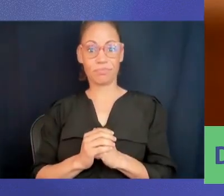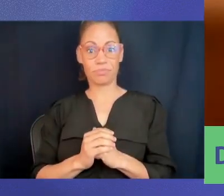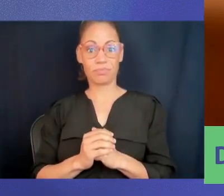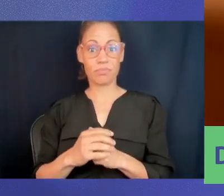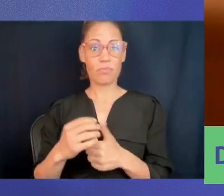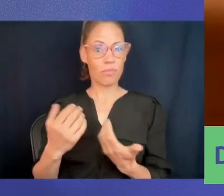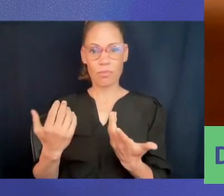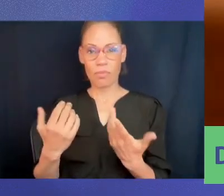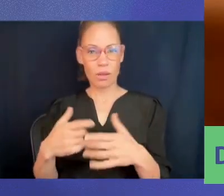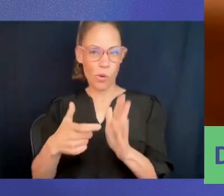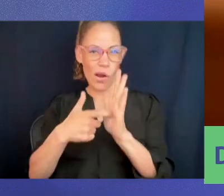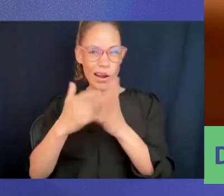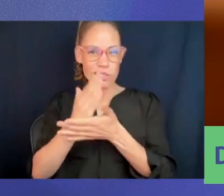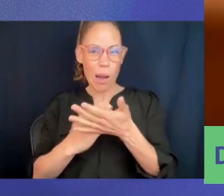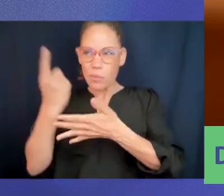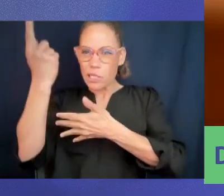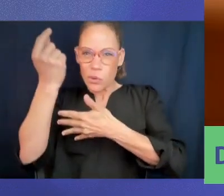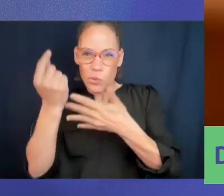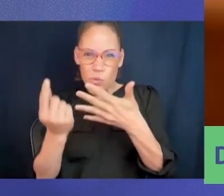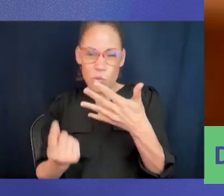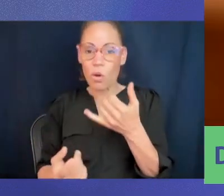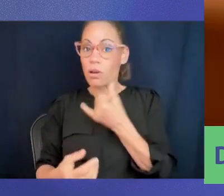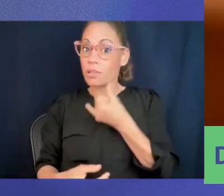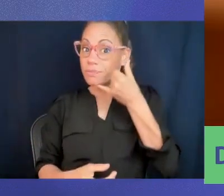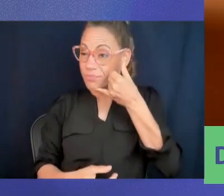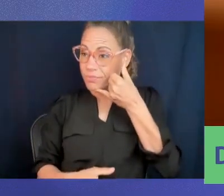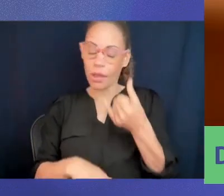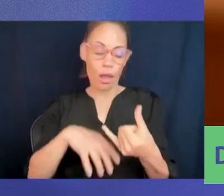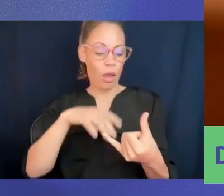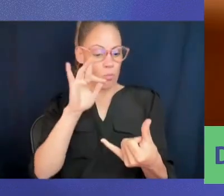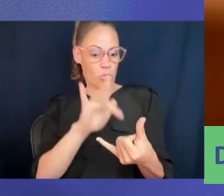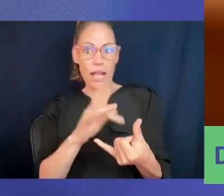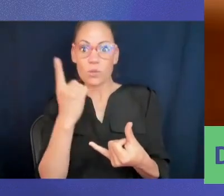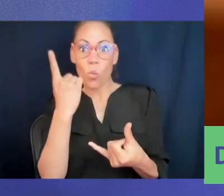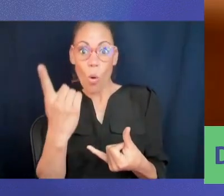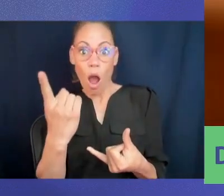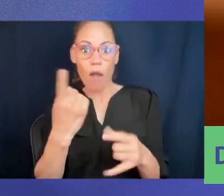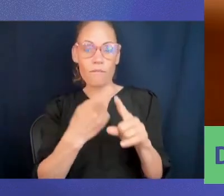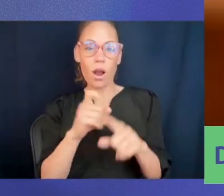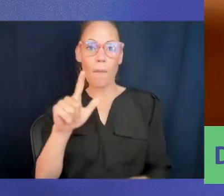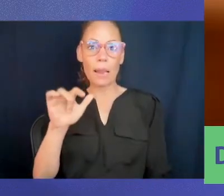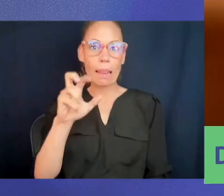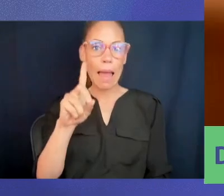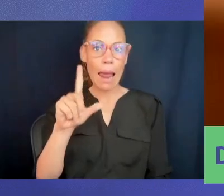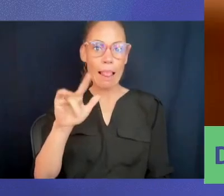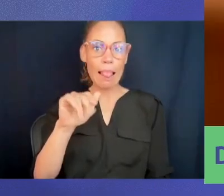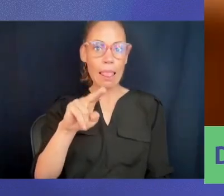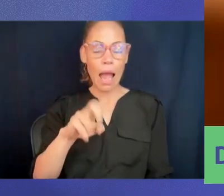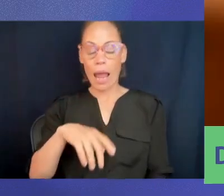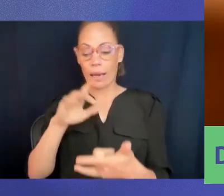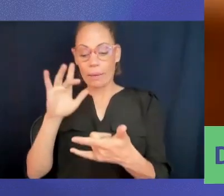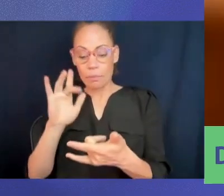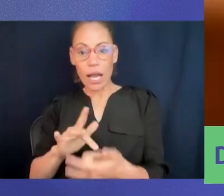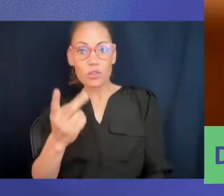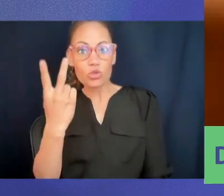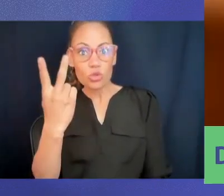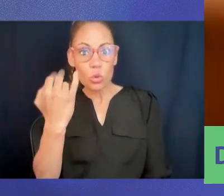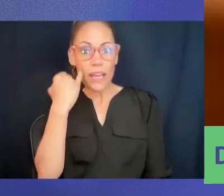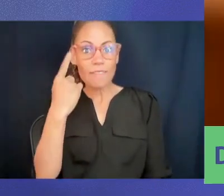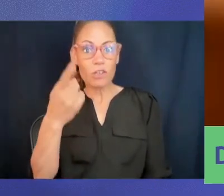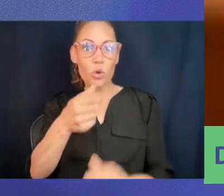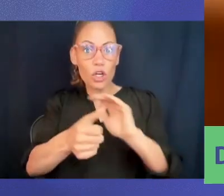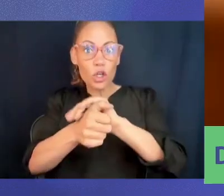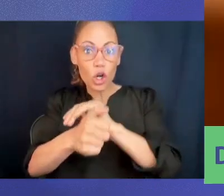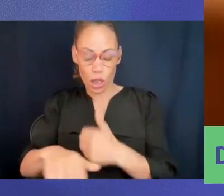steps. Press one if you're calling from a landline, press two if you're a turtle, press three if